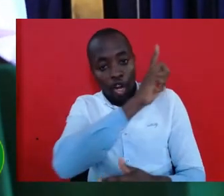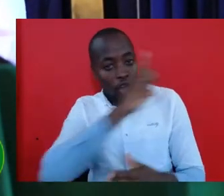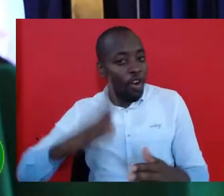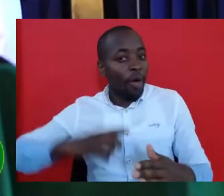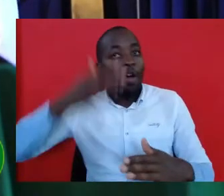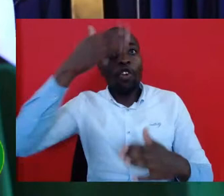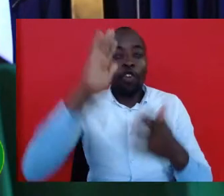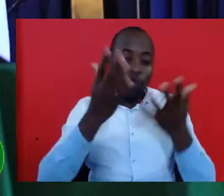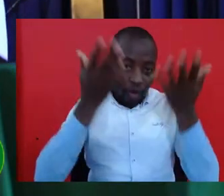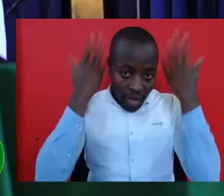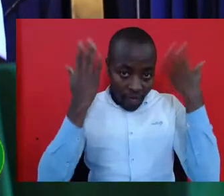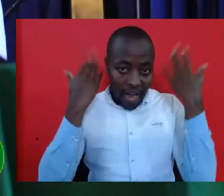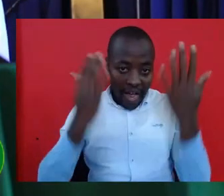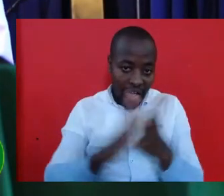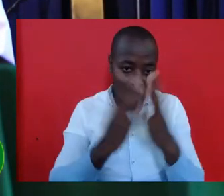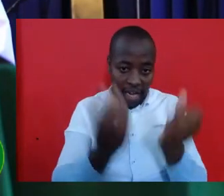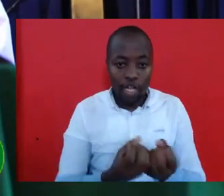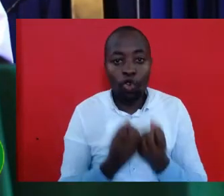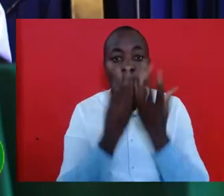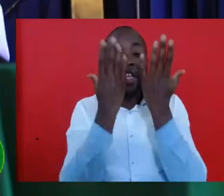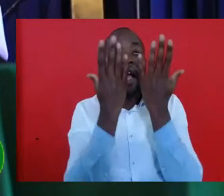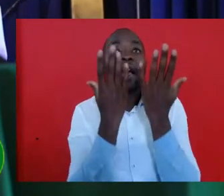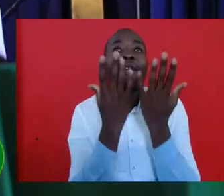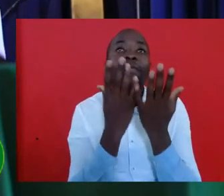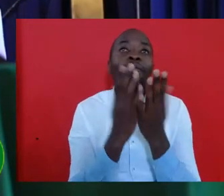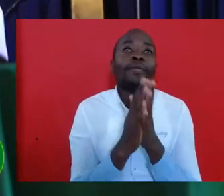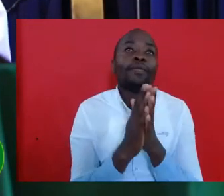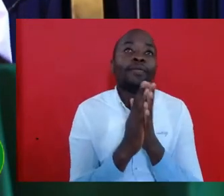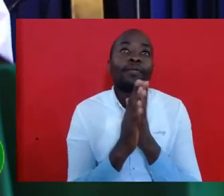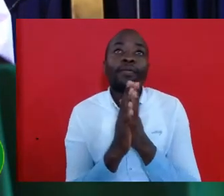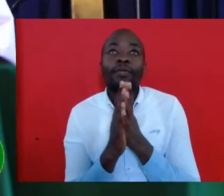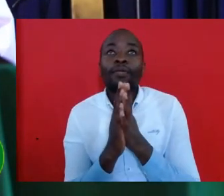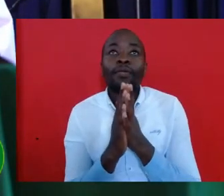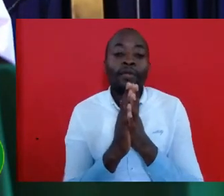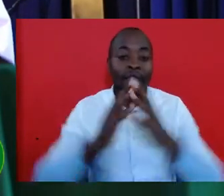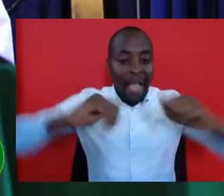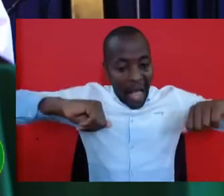The Lord our God forever. Alleluia.